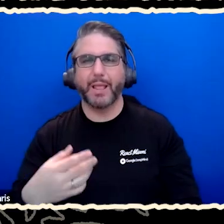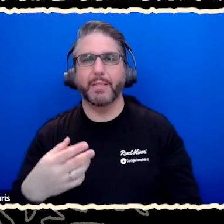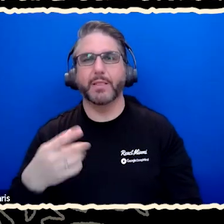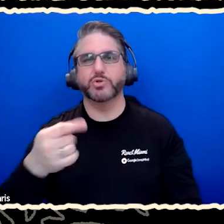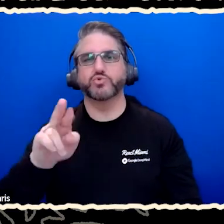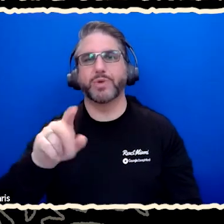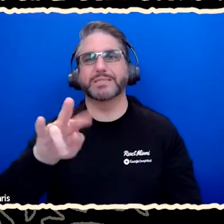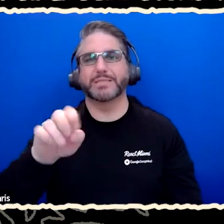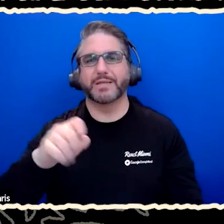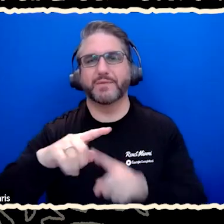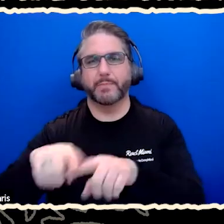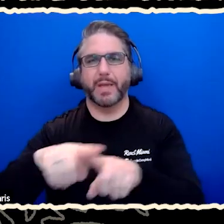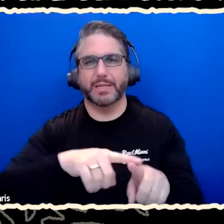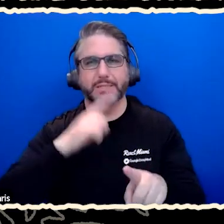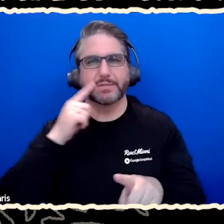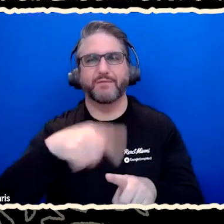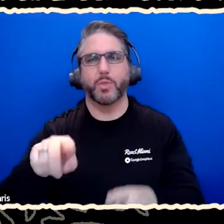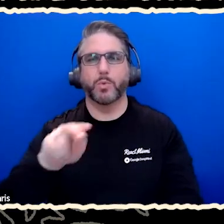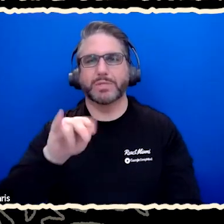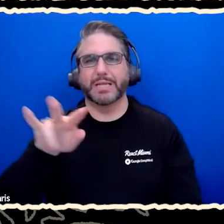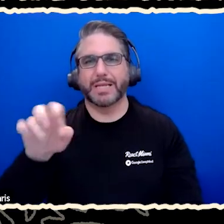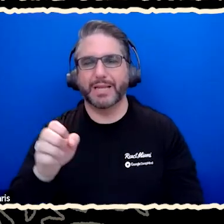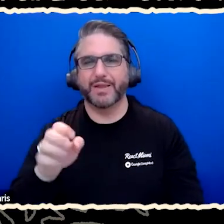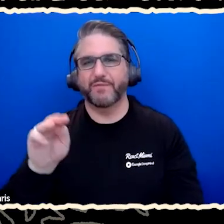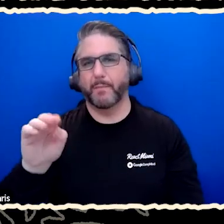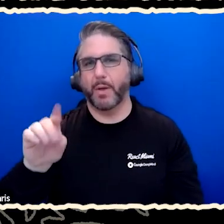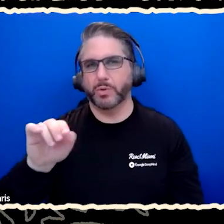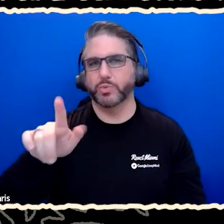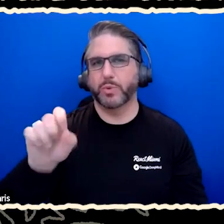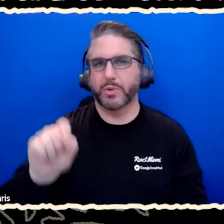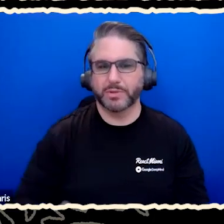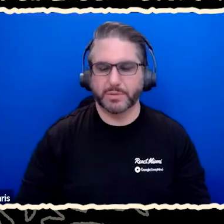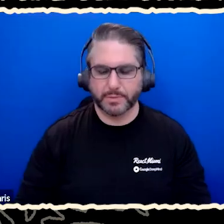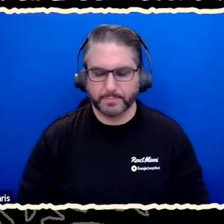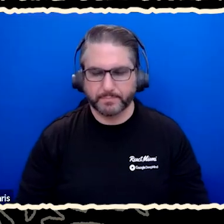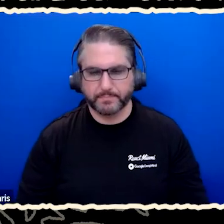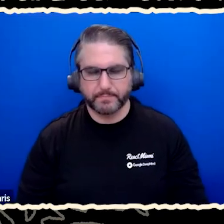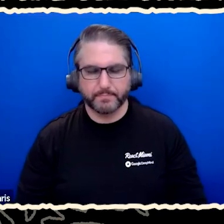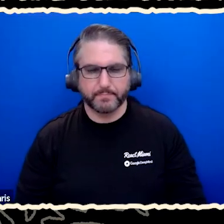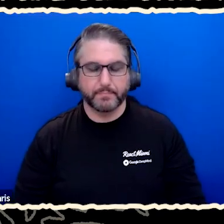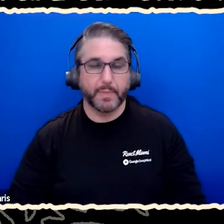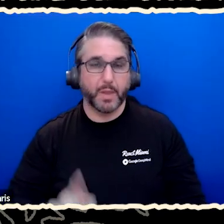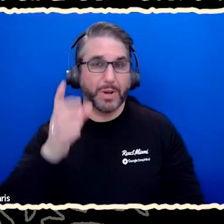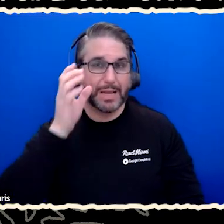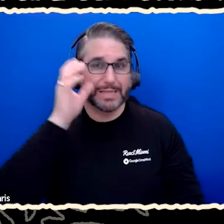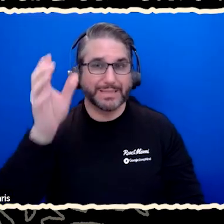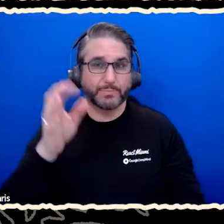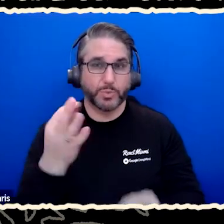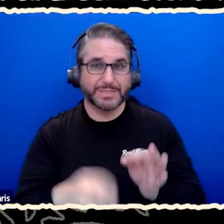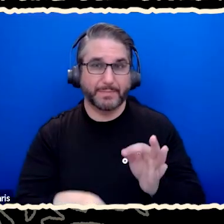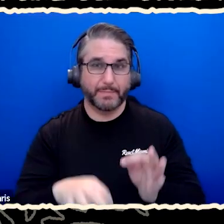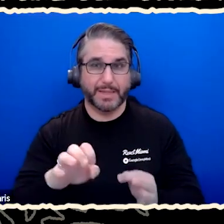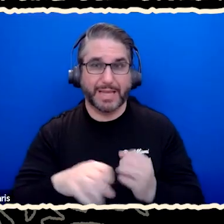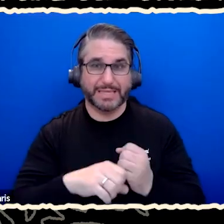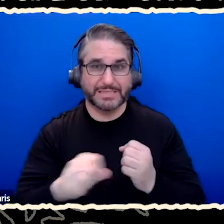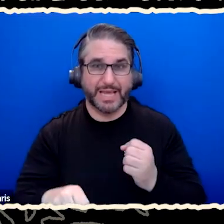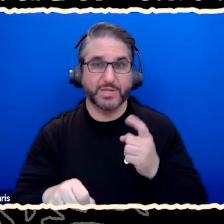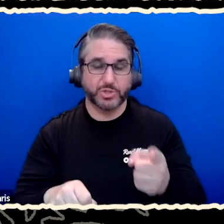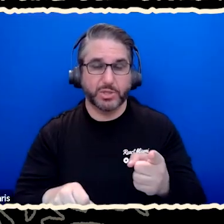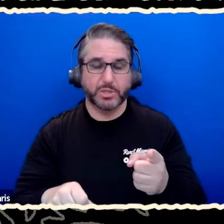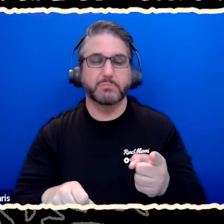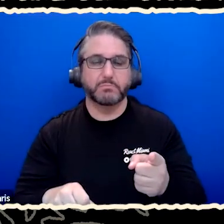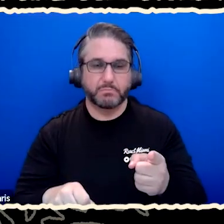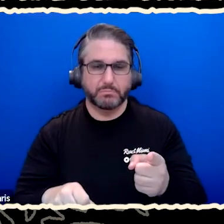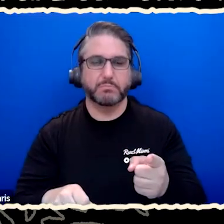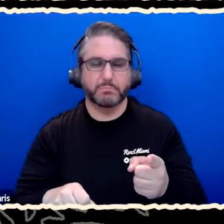those native modules. A conceptually simple extension of this covers advanced use